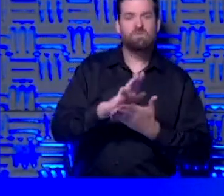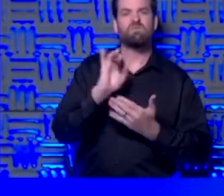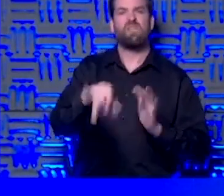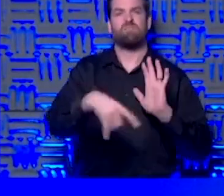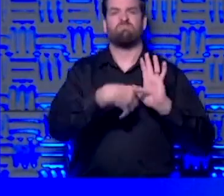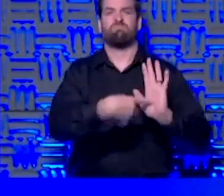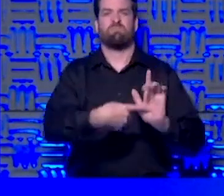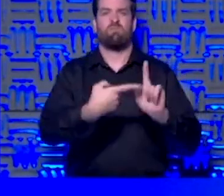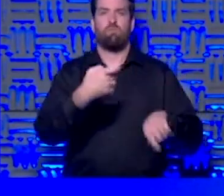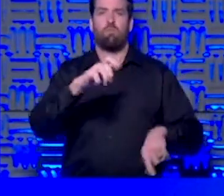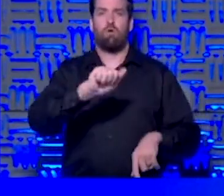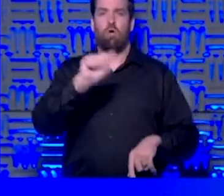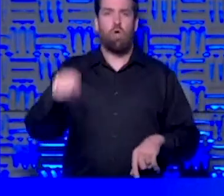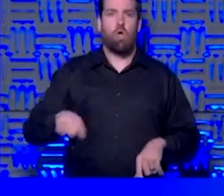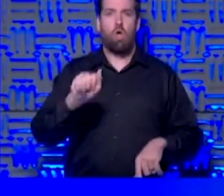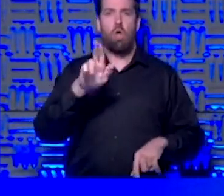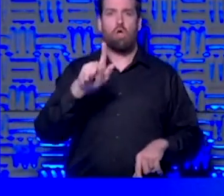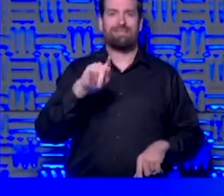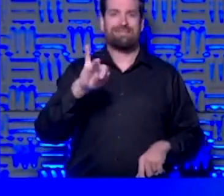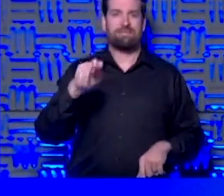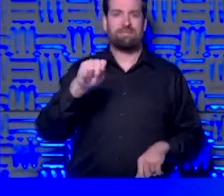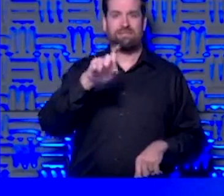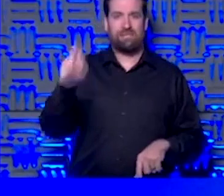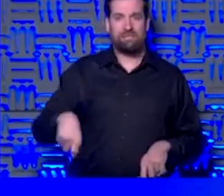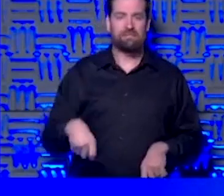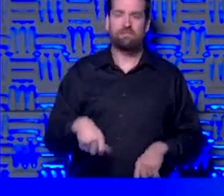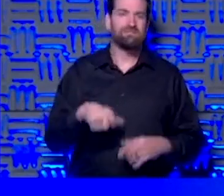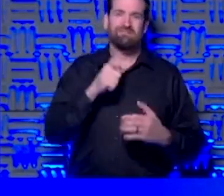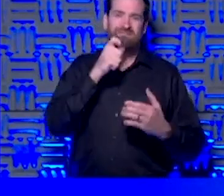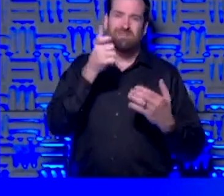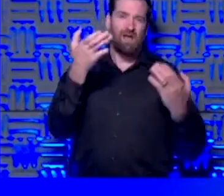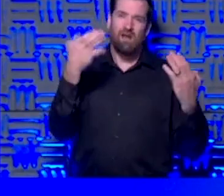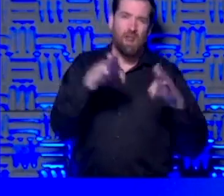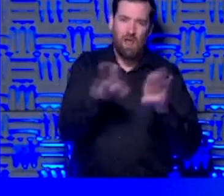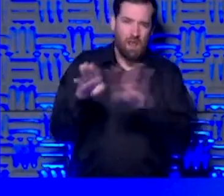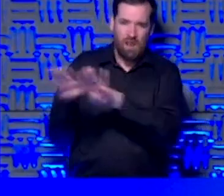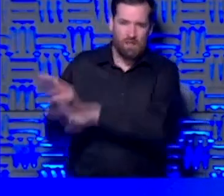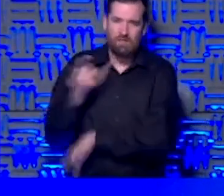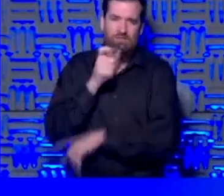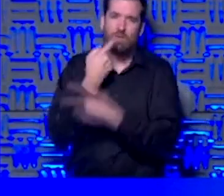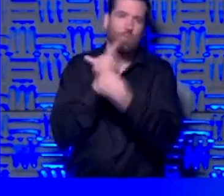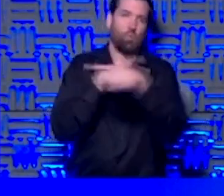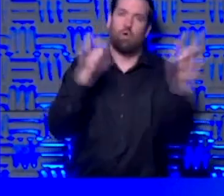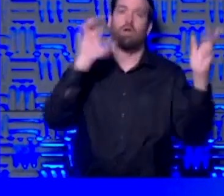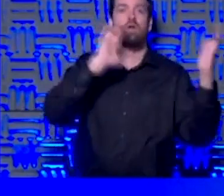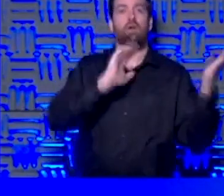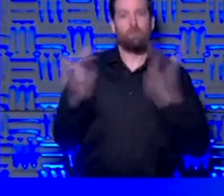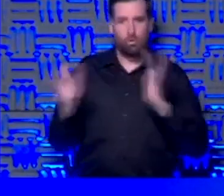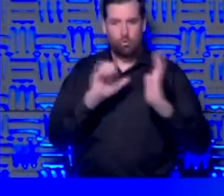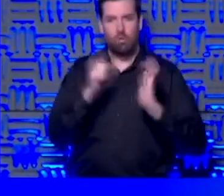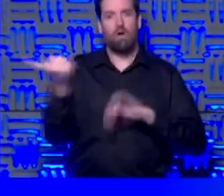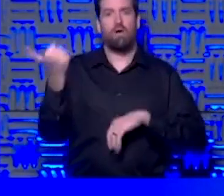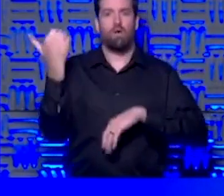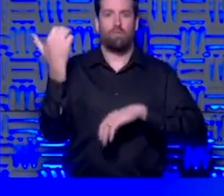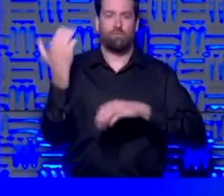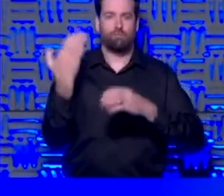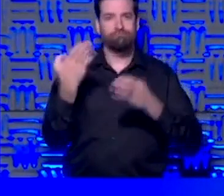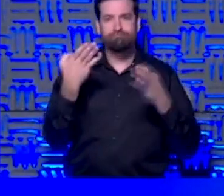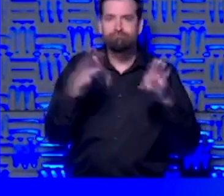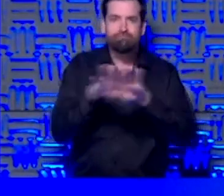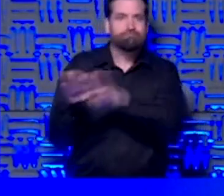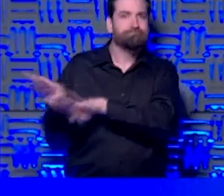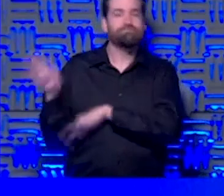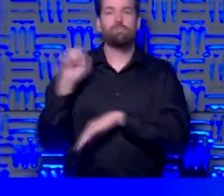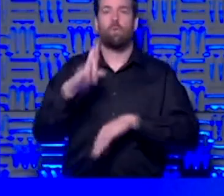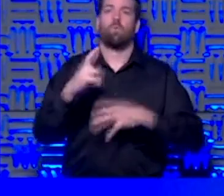of Austin that showed really shutting down the schools didn't do as much to stop the spread as the other shutdown measures, such as the physical